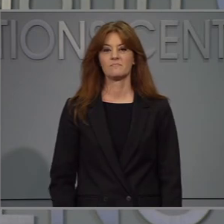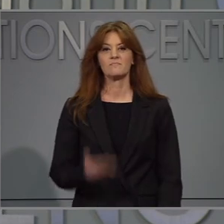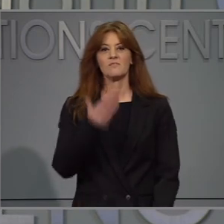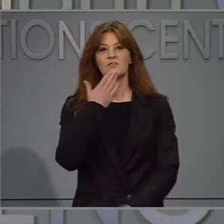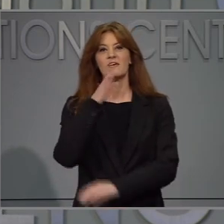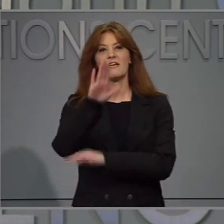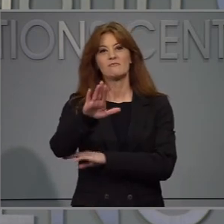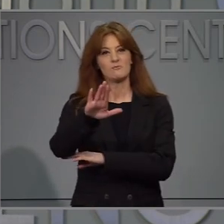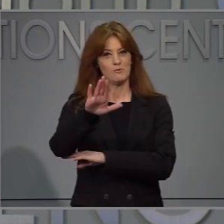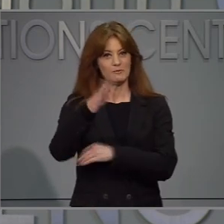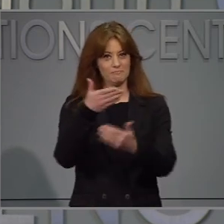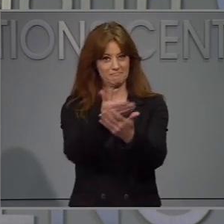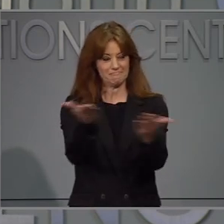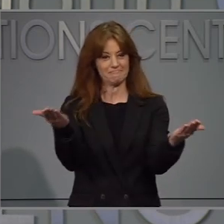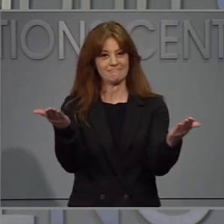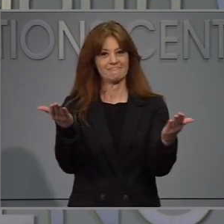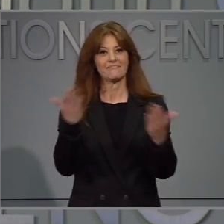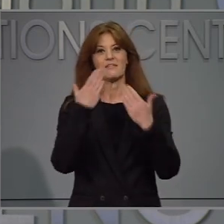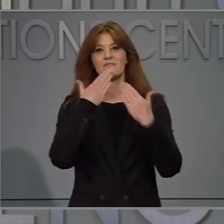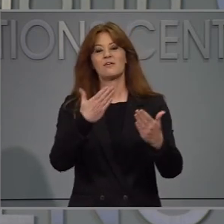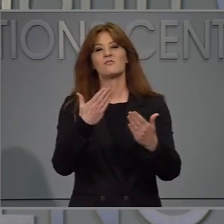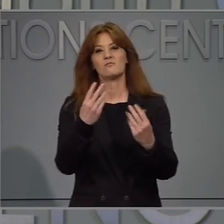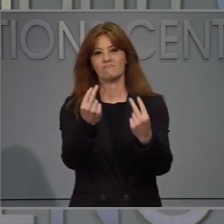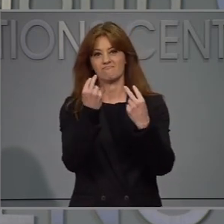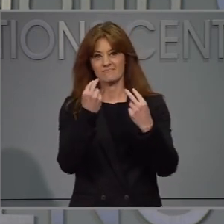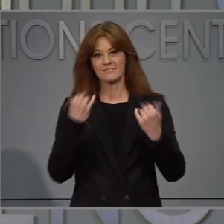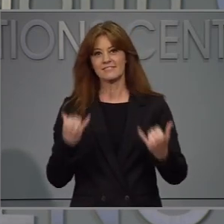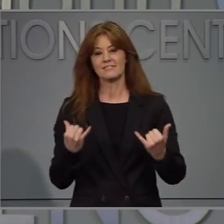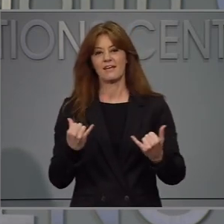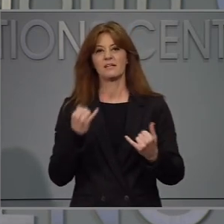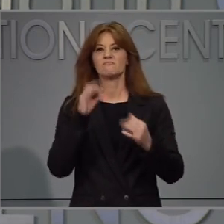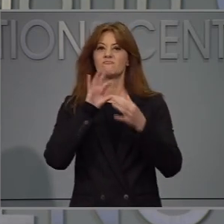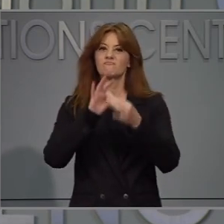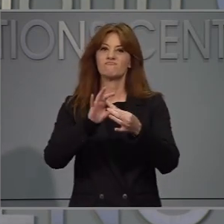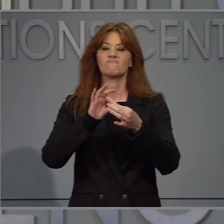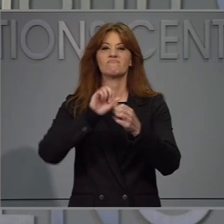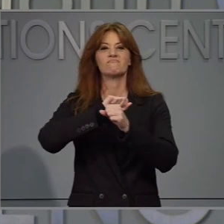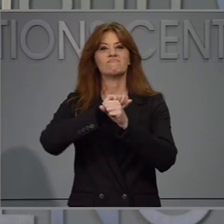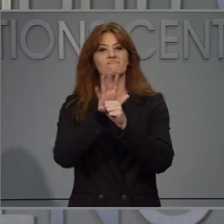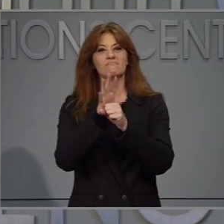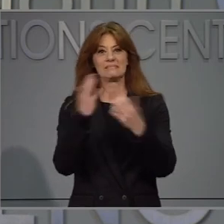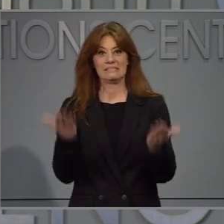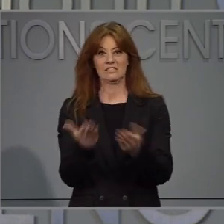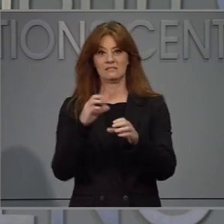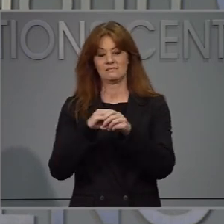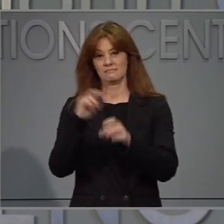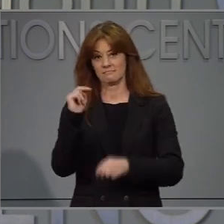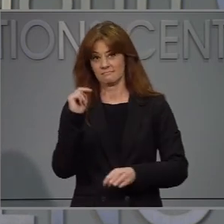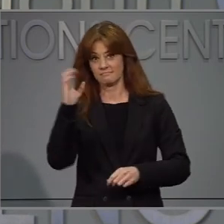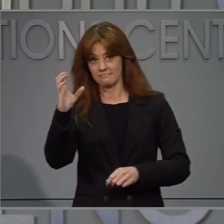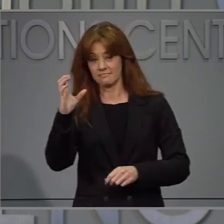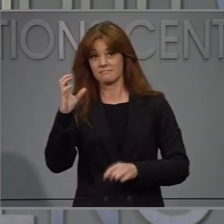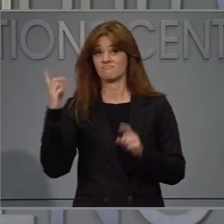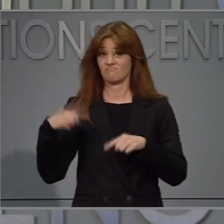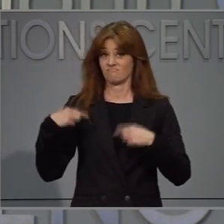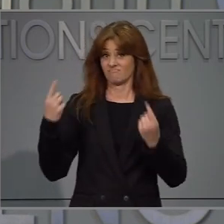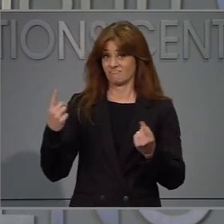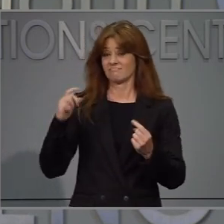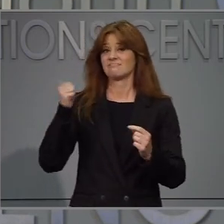Good afternoon, everyone. Thank you for joining today's update on COVID-19 in North Carolina. As of today, we